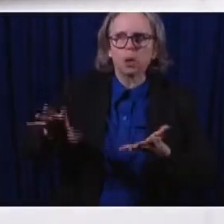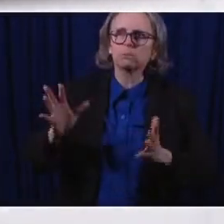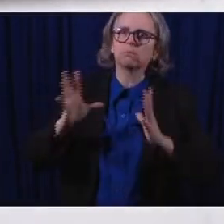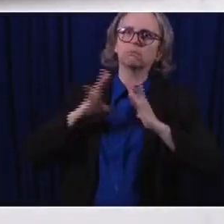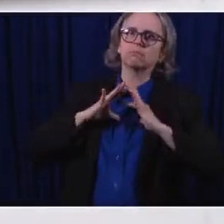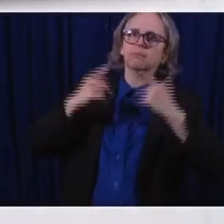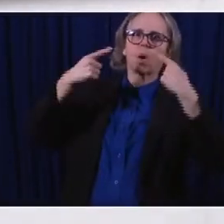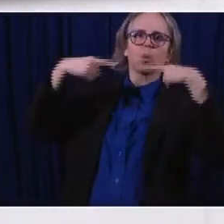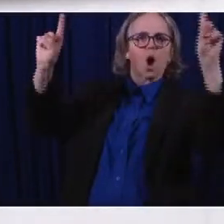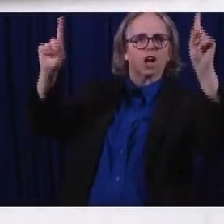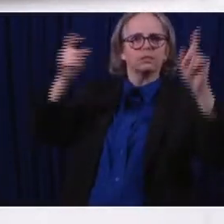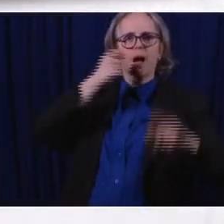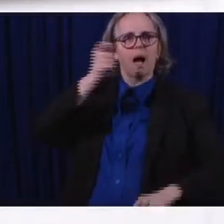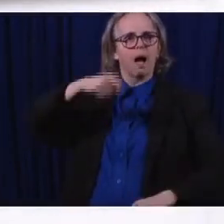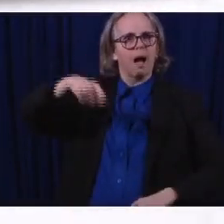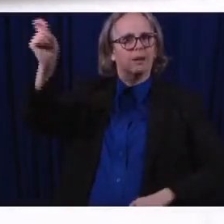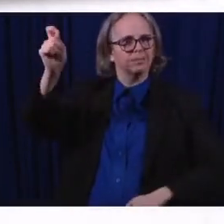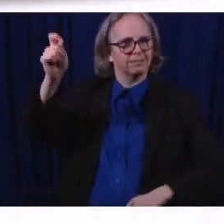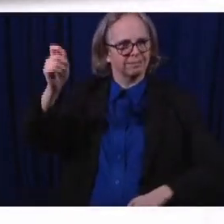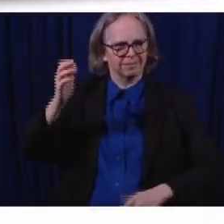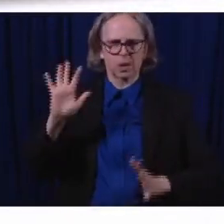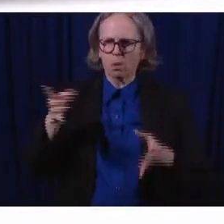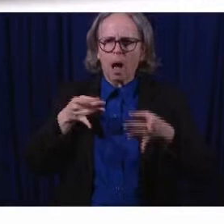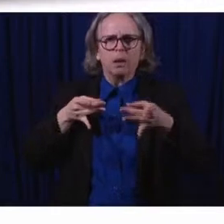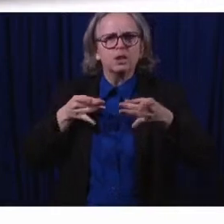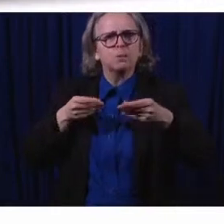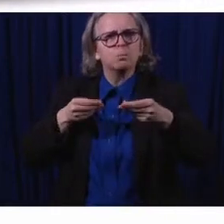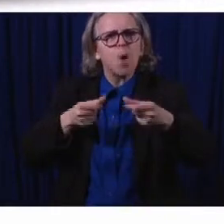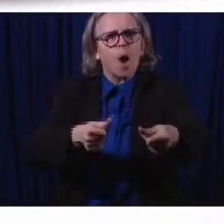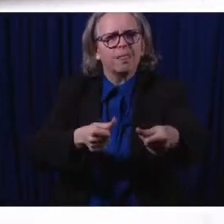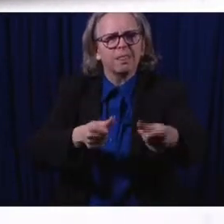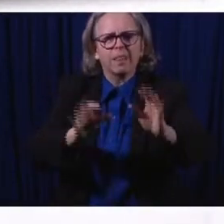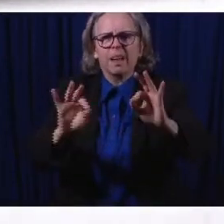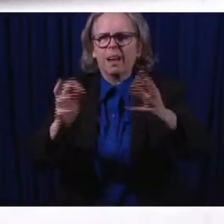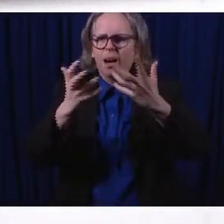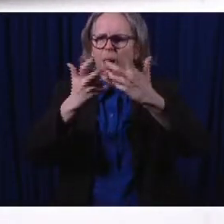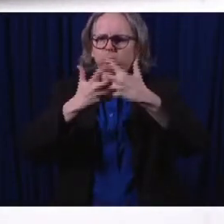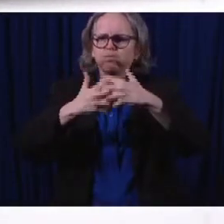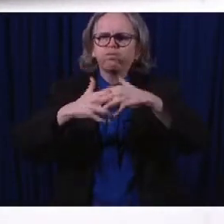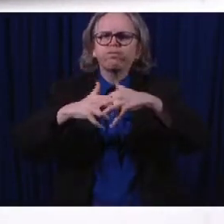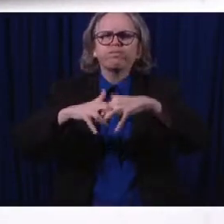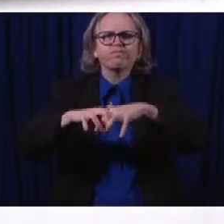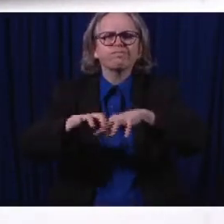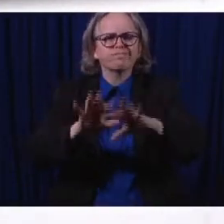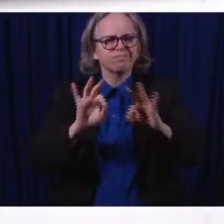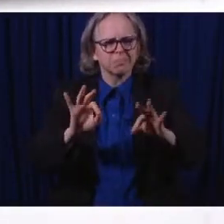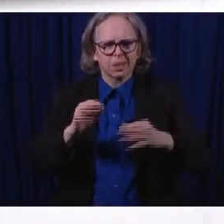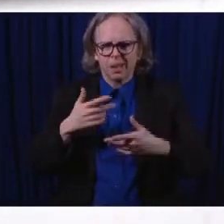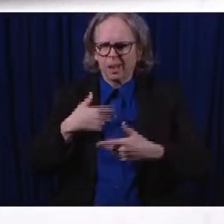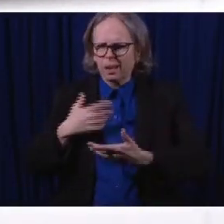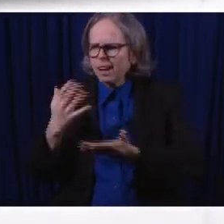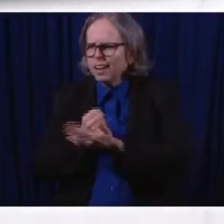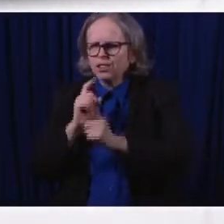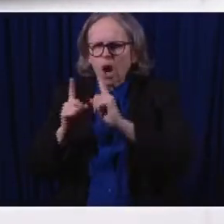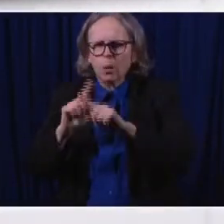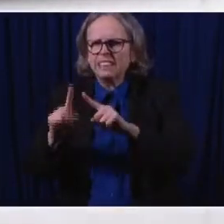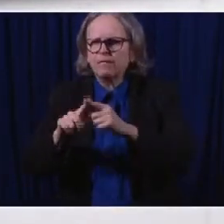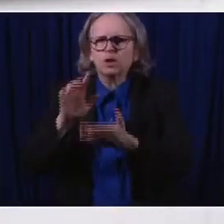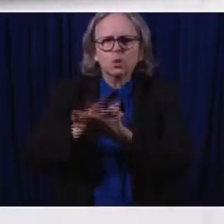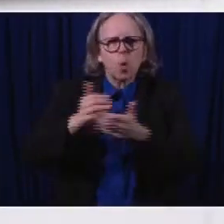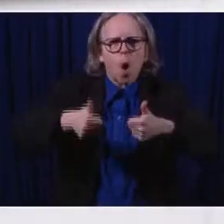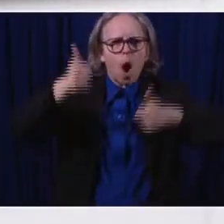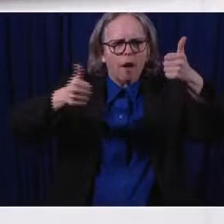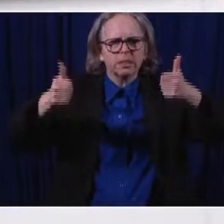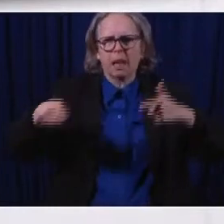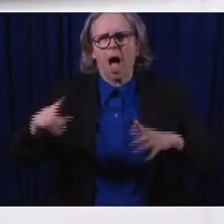It's gone very well. We had a great conversation down here today with the school officials. The district